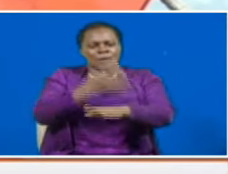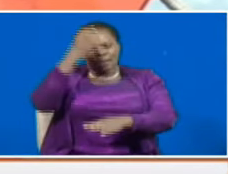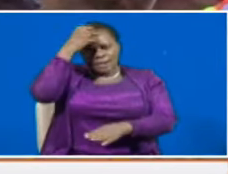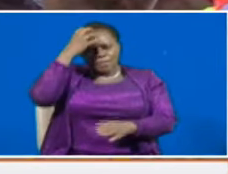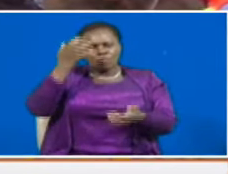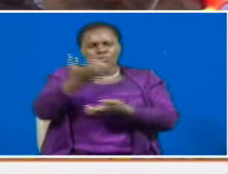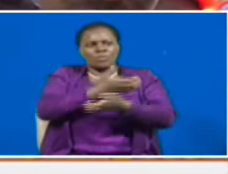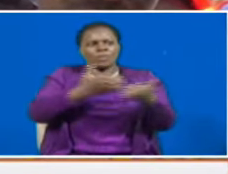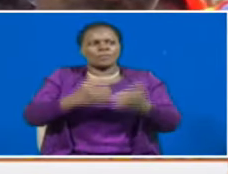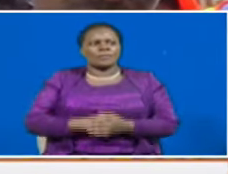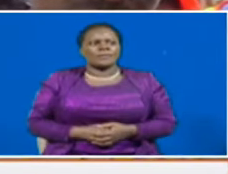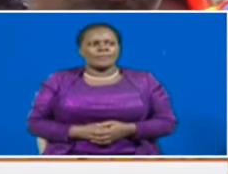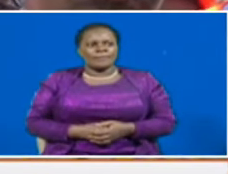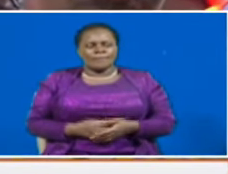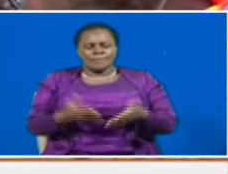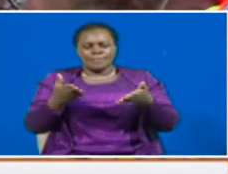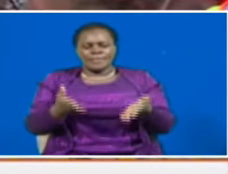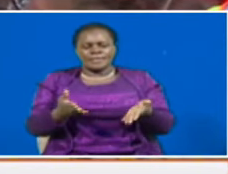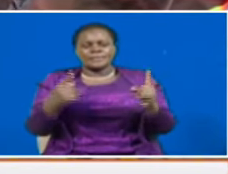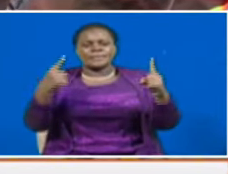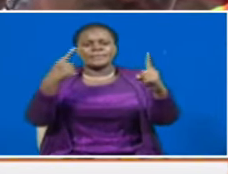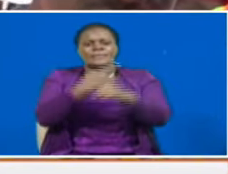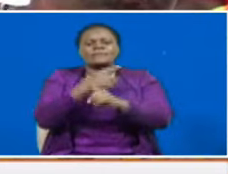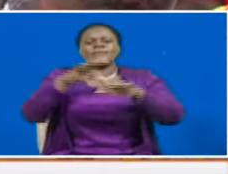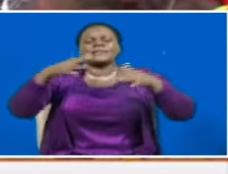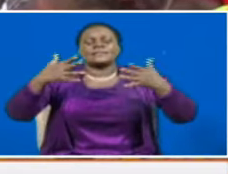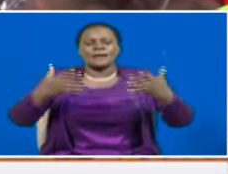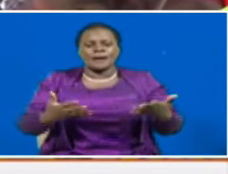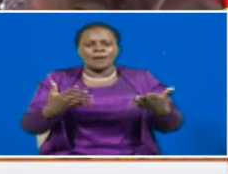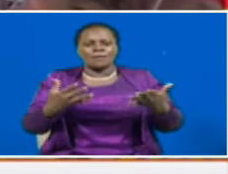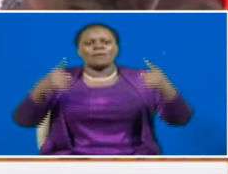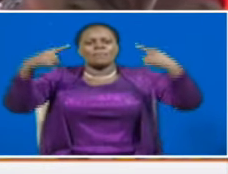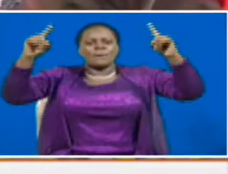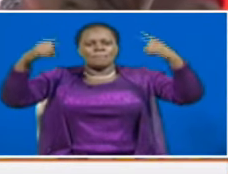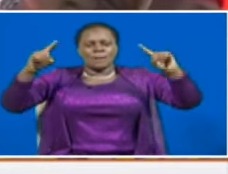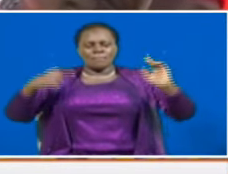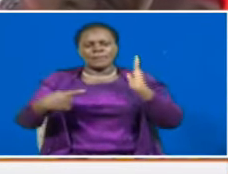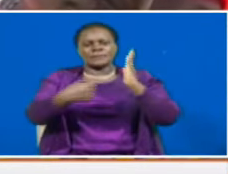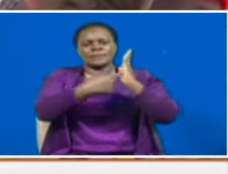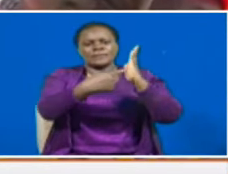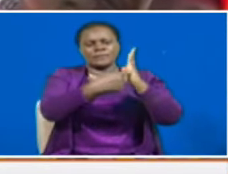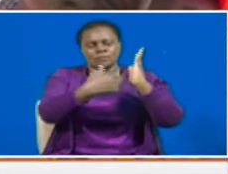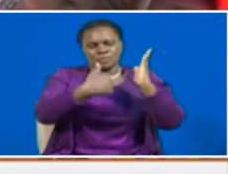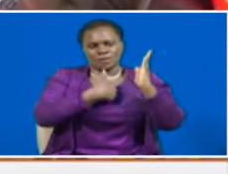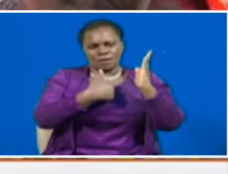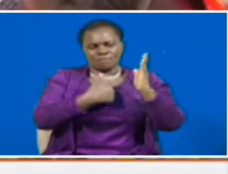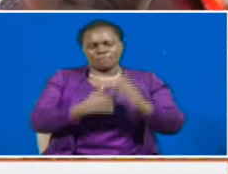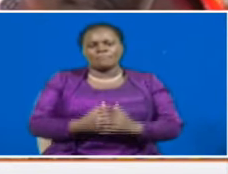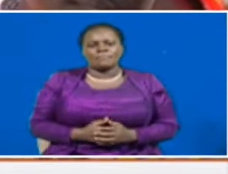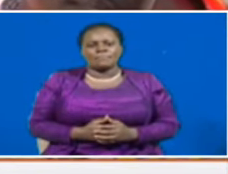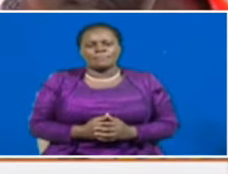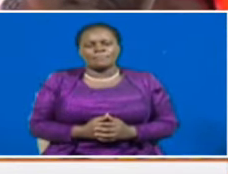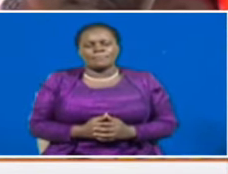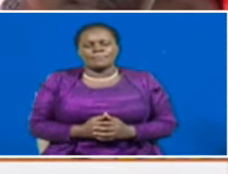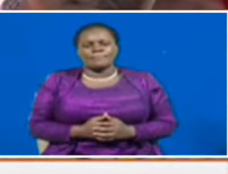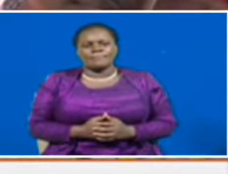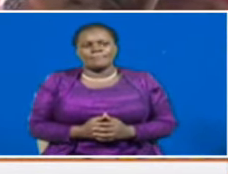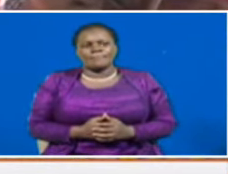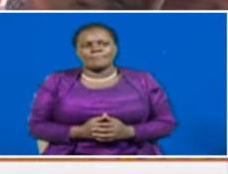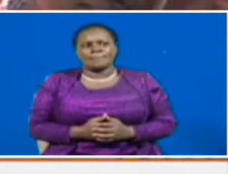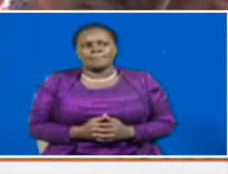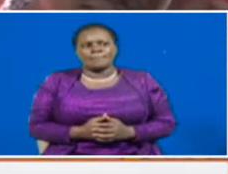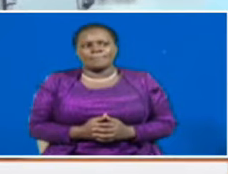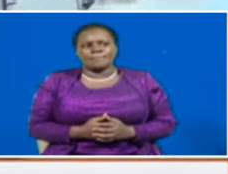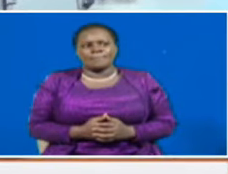economy. What sets these cranes apart is their advanced technology and capabilities, with a reach